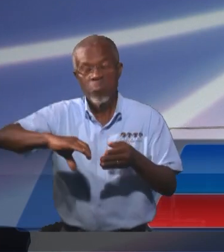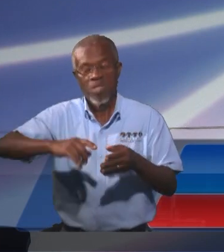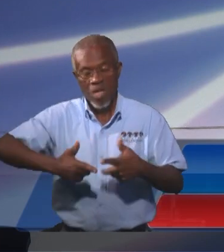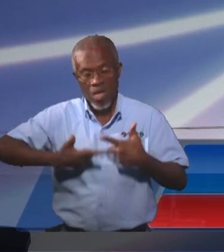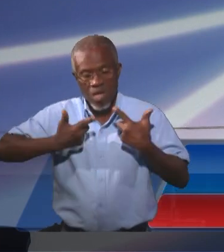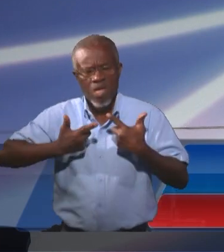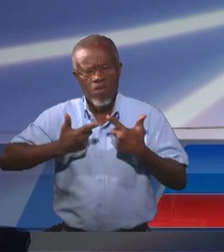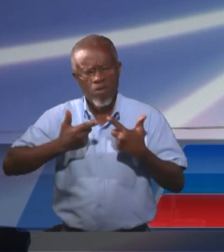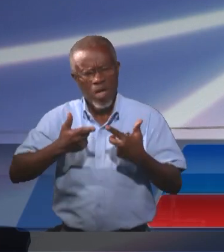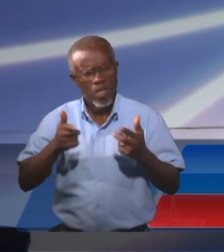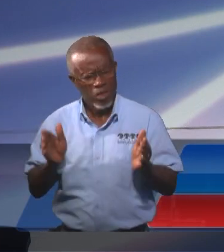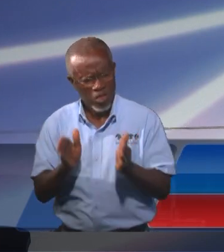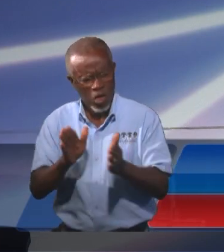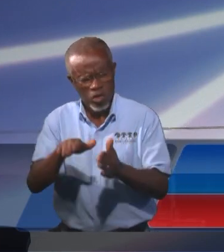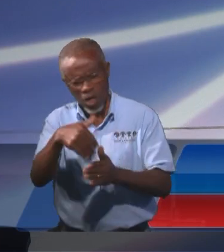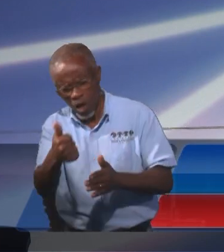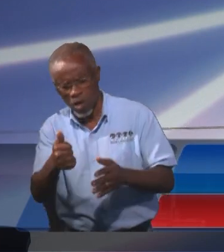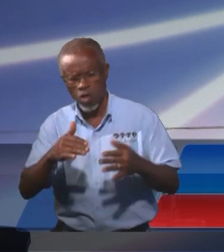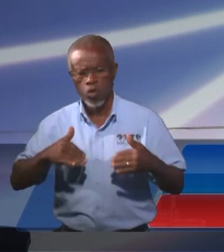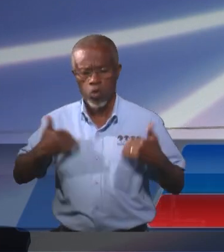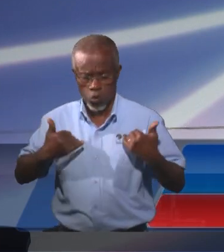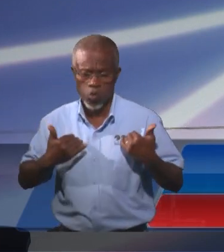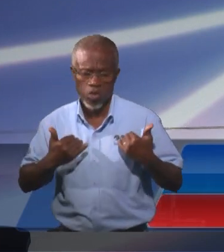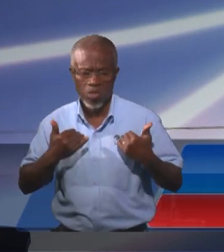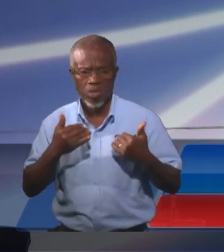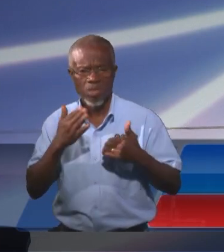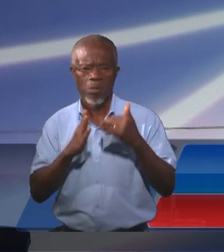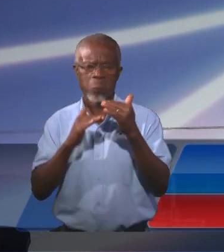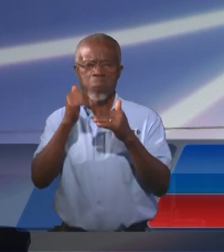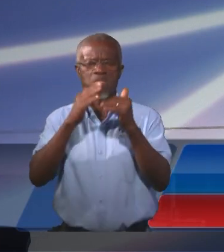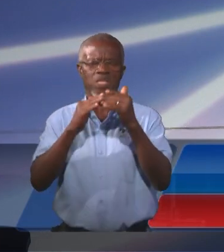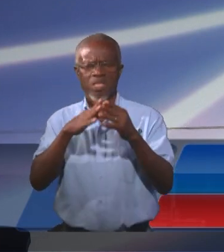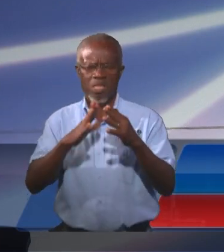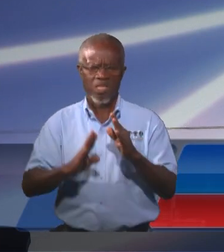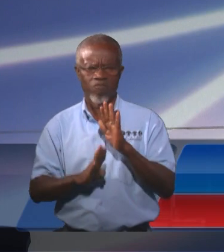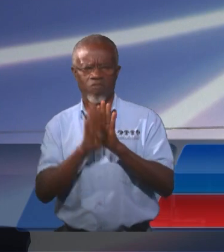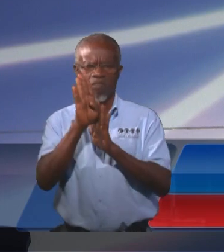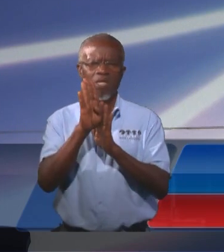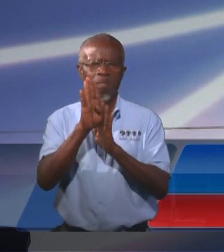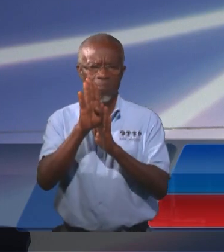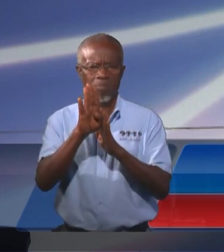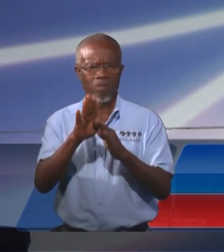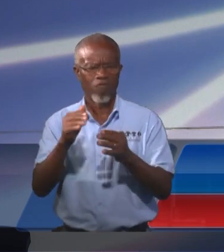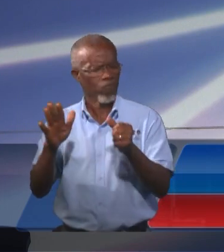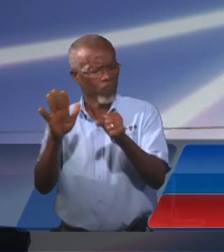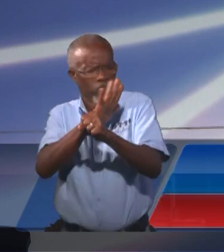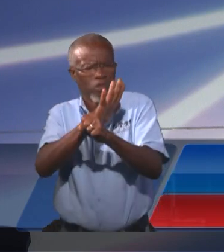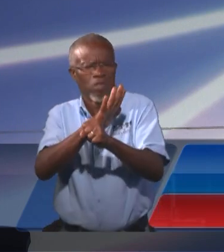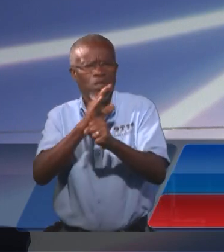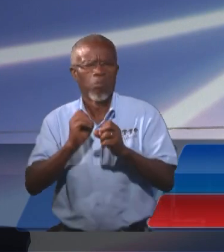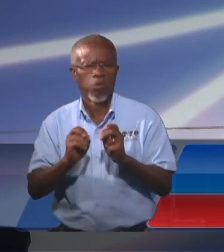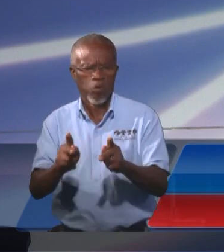knowledge on the youths in a bid to help them build and achieve their fullest potential.